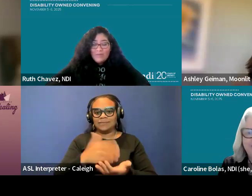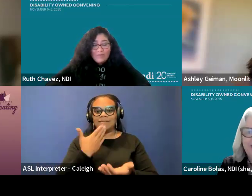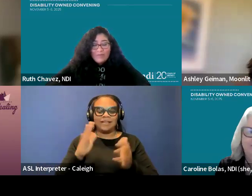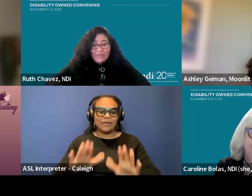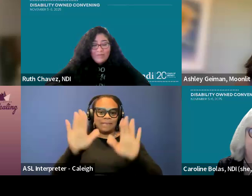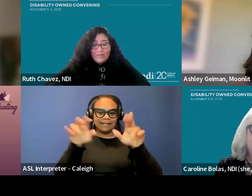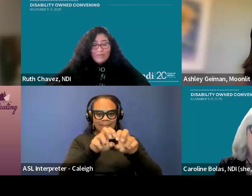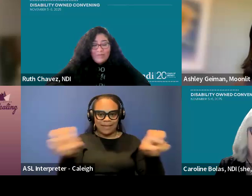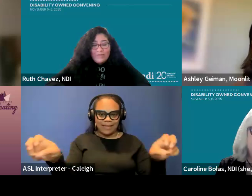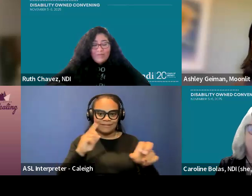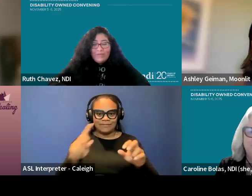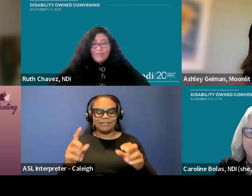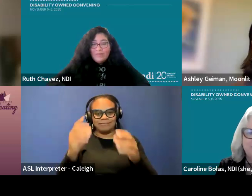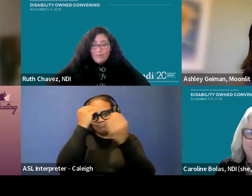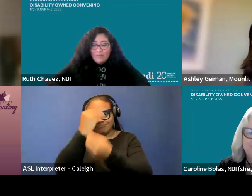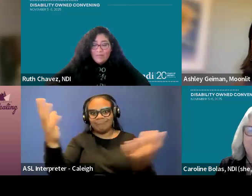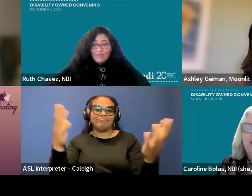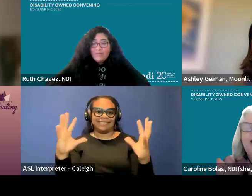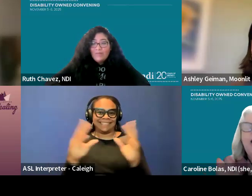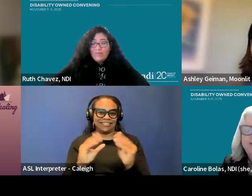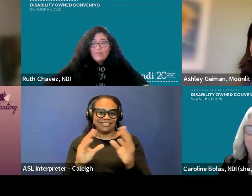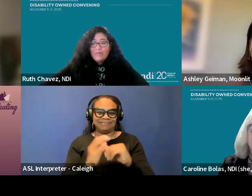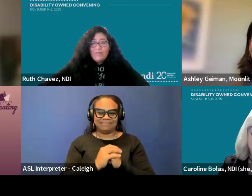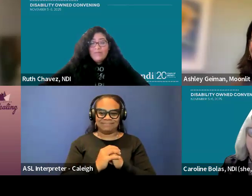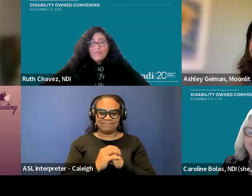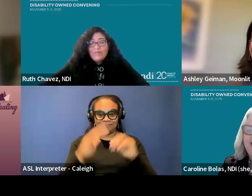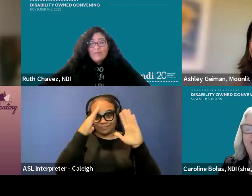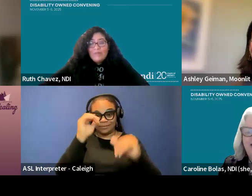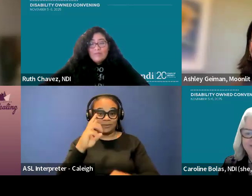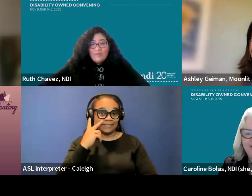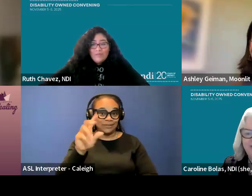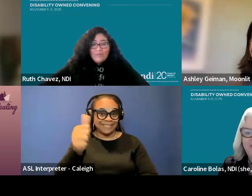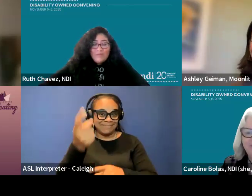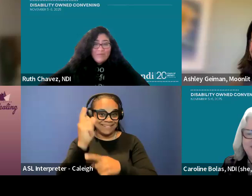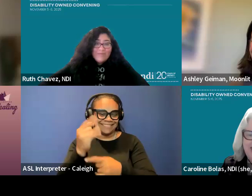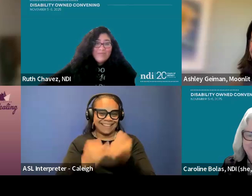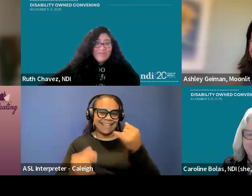amazing panel for such an informative session. So hopefully see you in 10 minutes at our